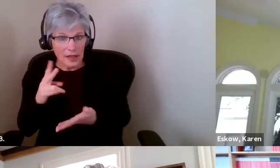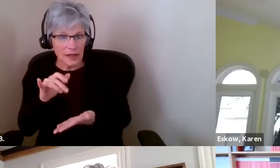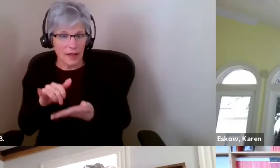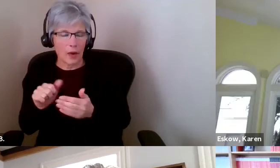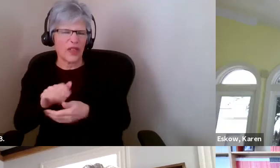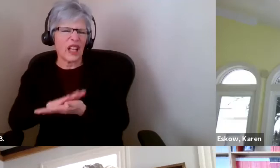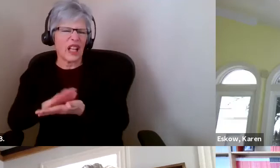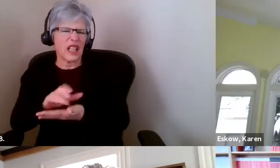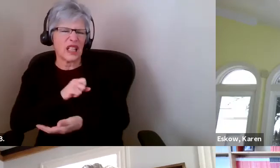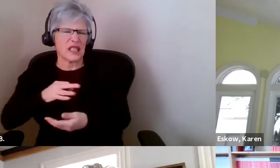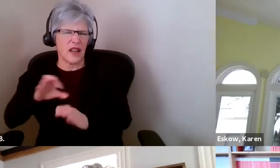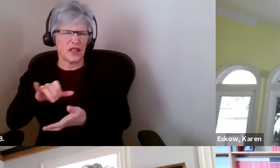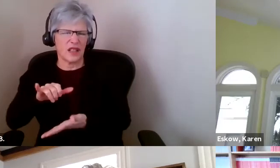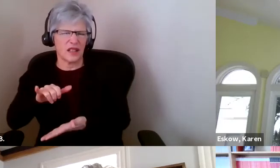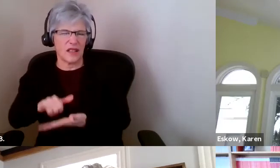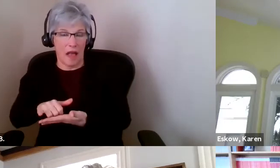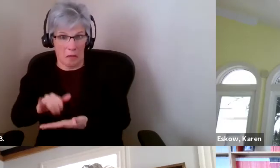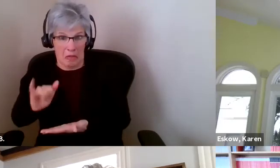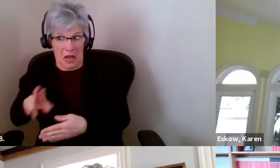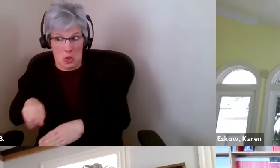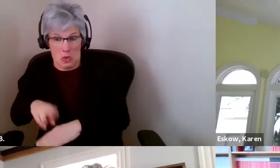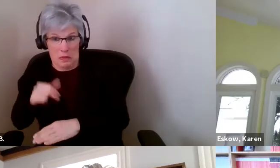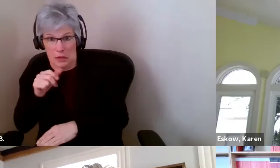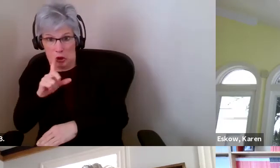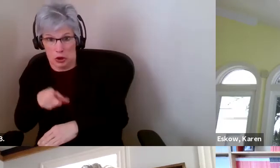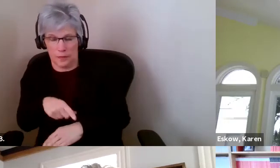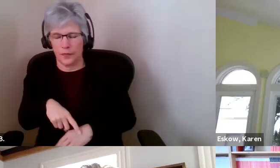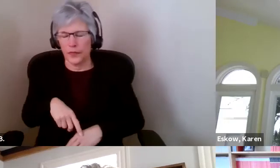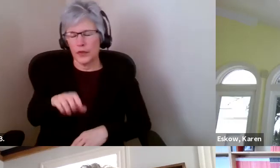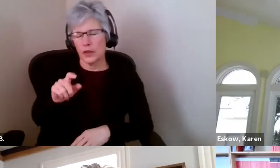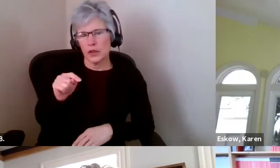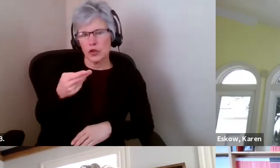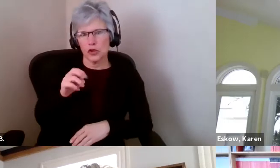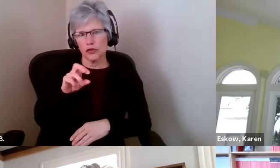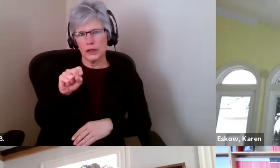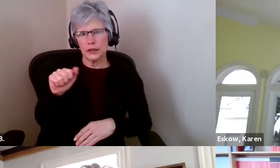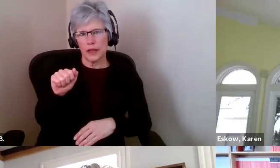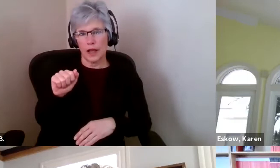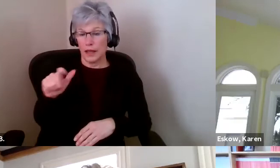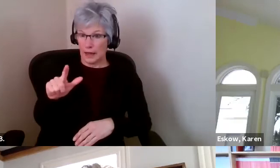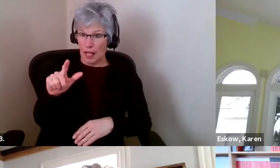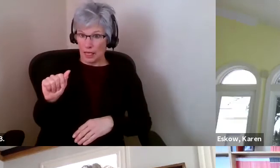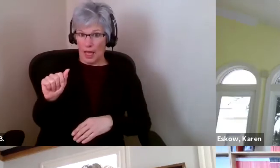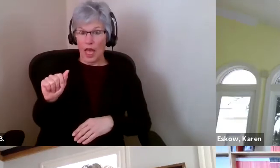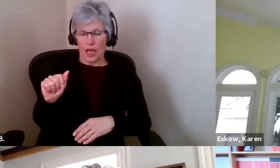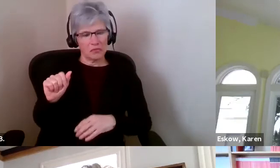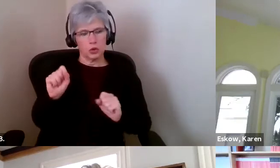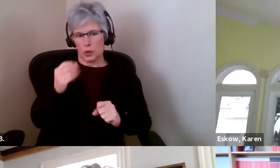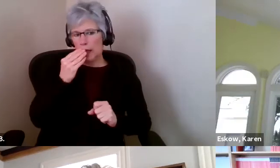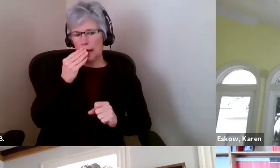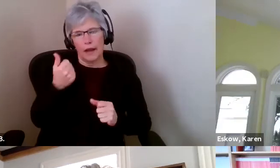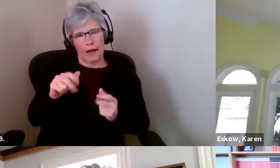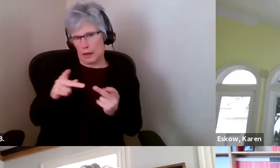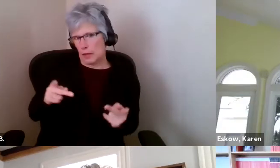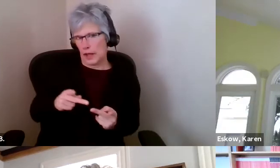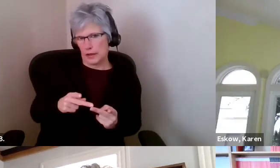does that, but I don't know if that's normal. Yes, in LA, the practice is you can eat anywhere. Okay. Yeah, that's a